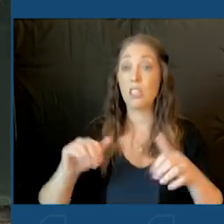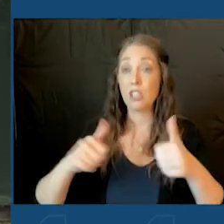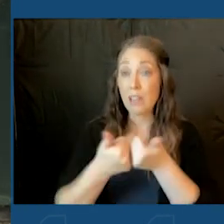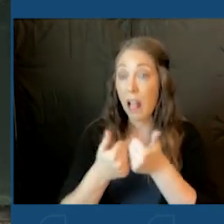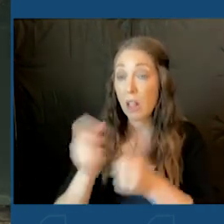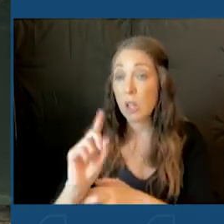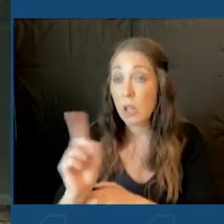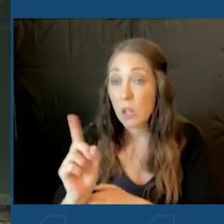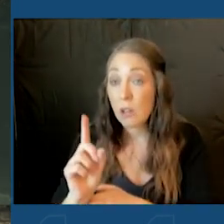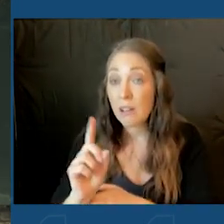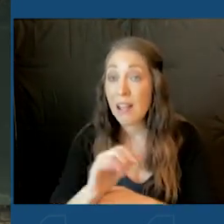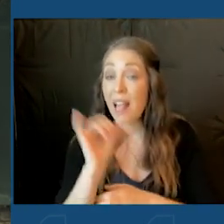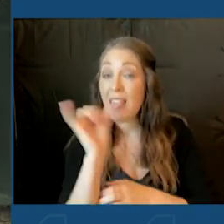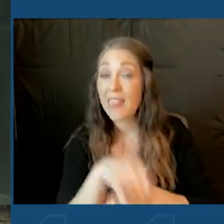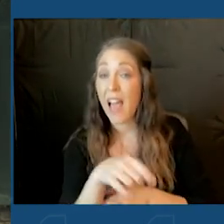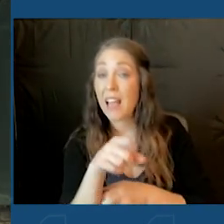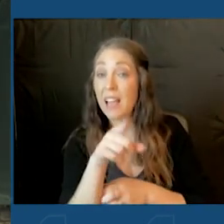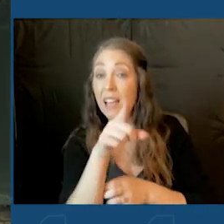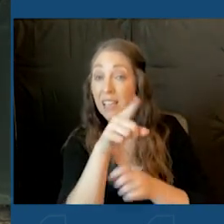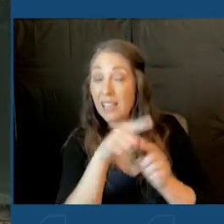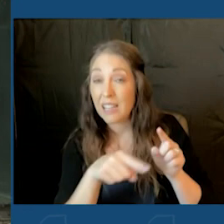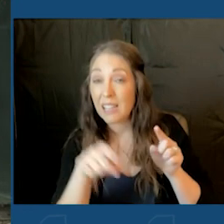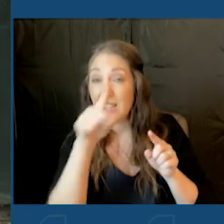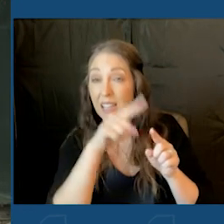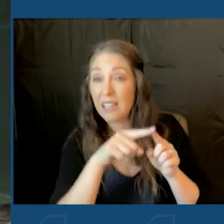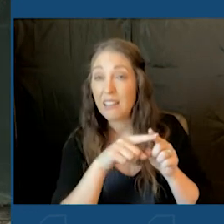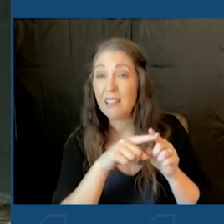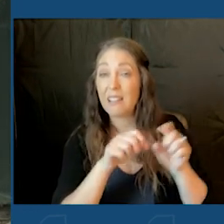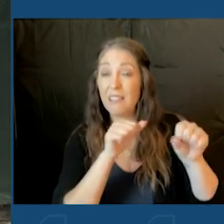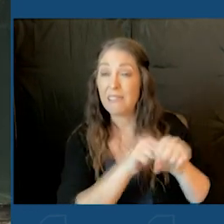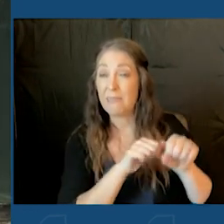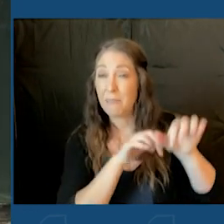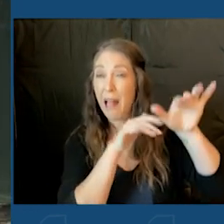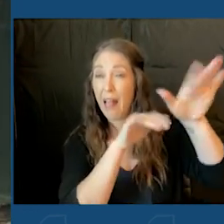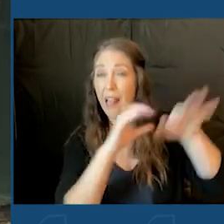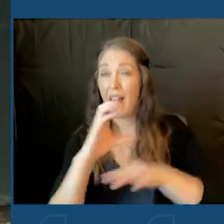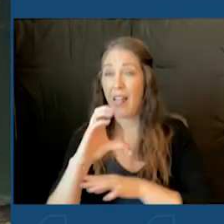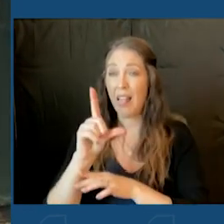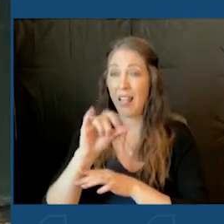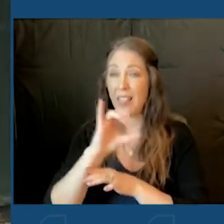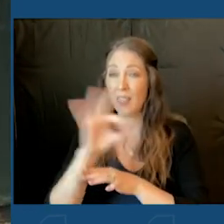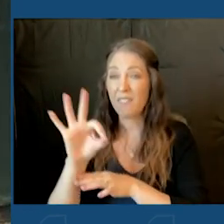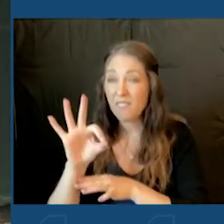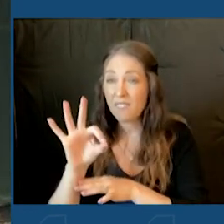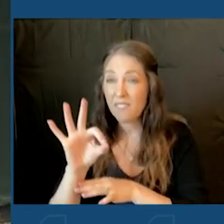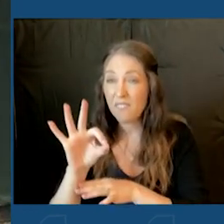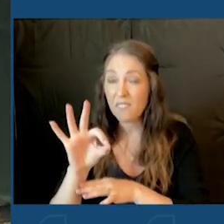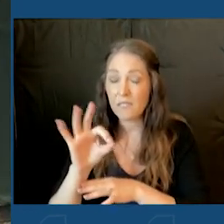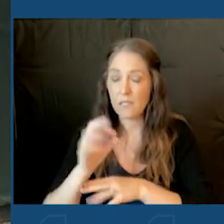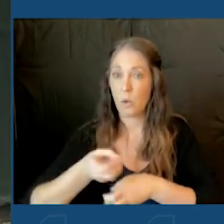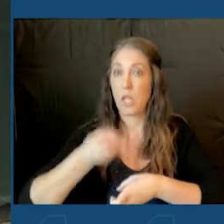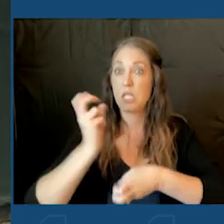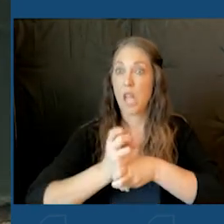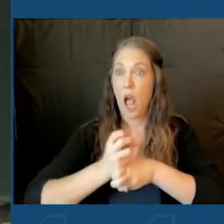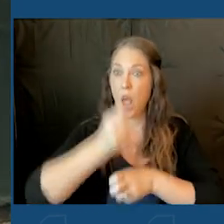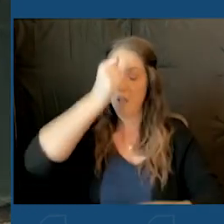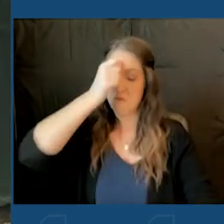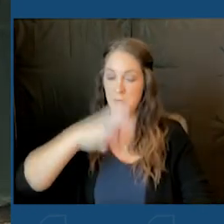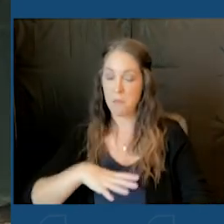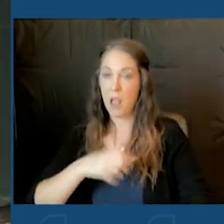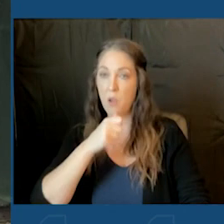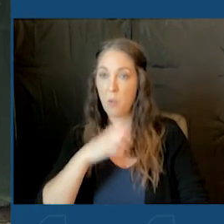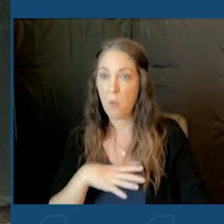this black here these are steep cliffs, these are ridges. So it's very challenging for the men and women on the ground